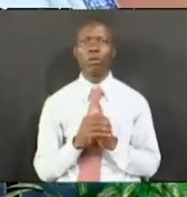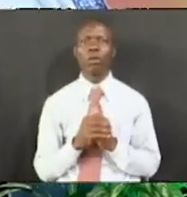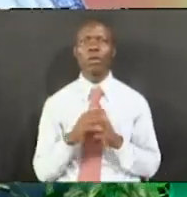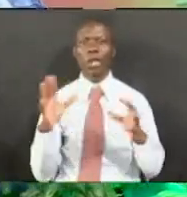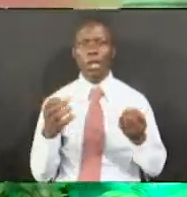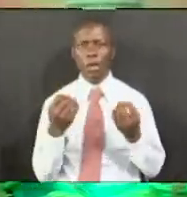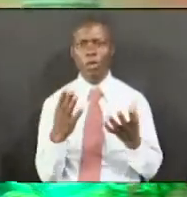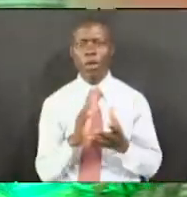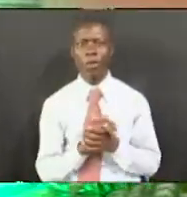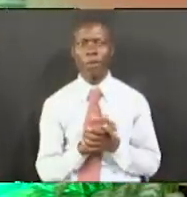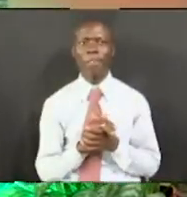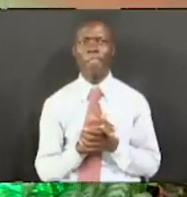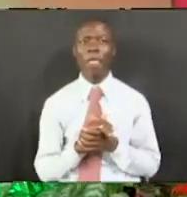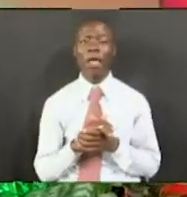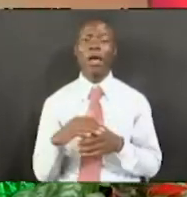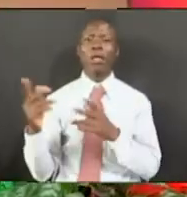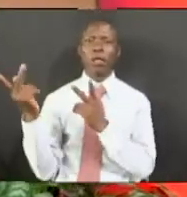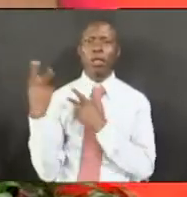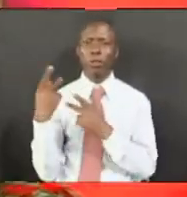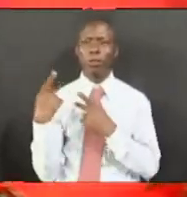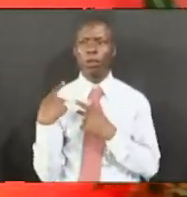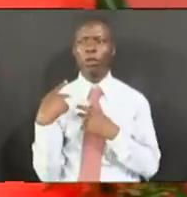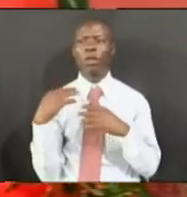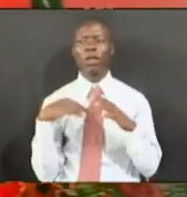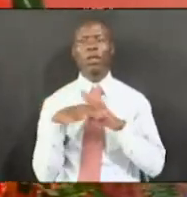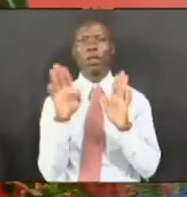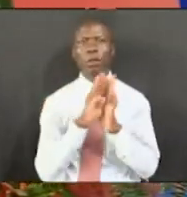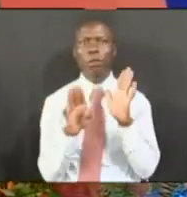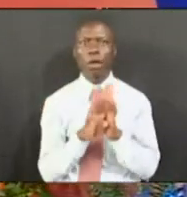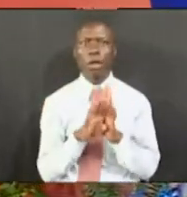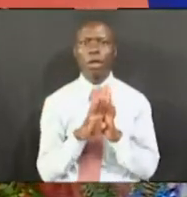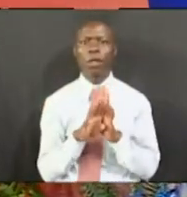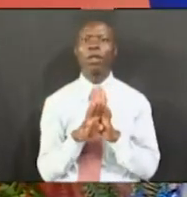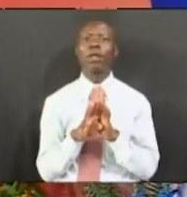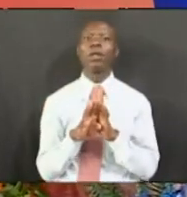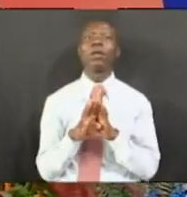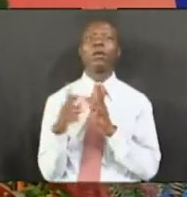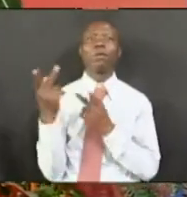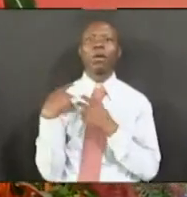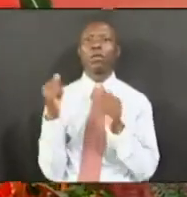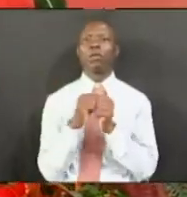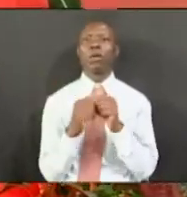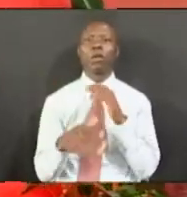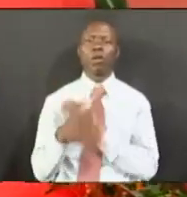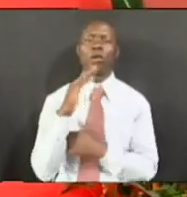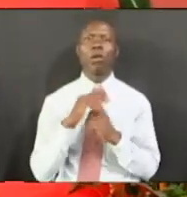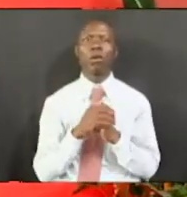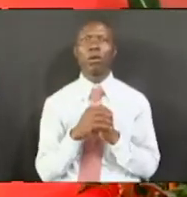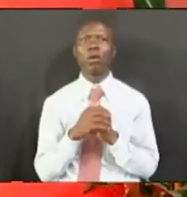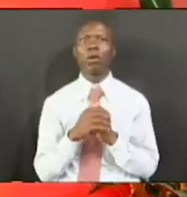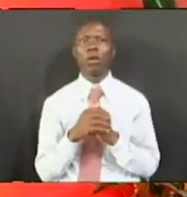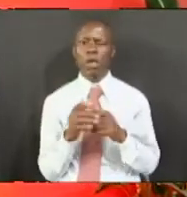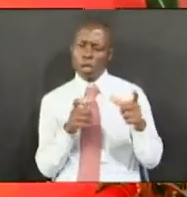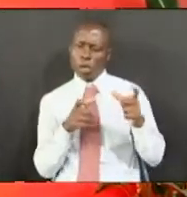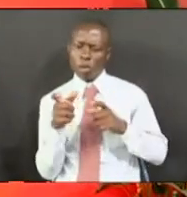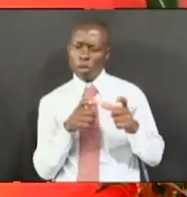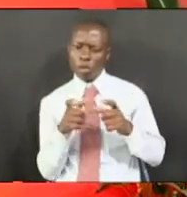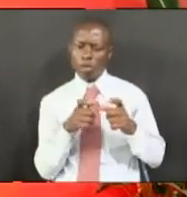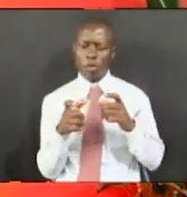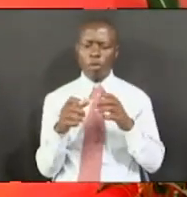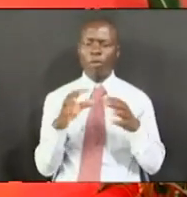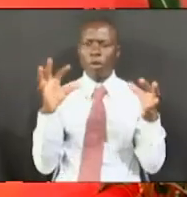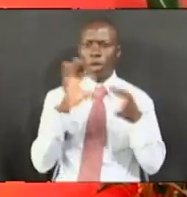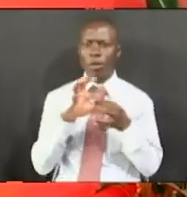Hallelujah. Champions in the Bible were partners with God. The connection between them and God was